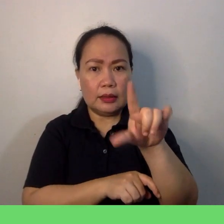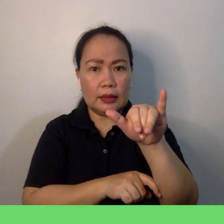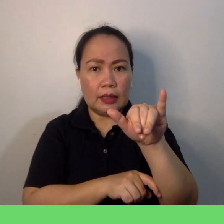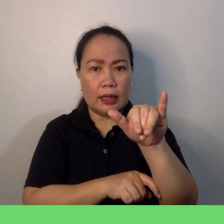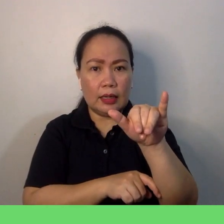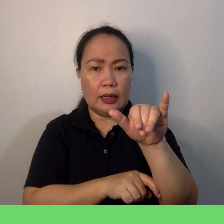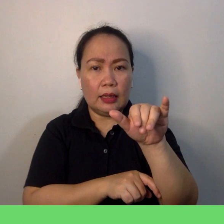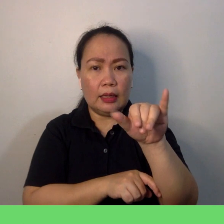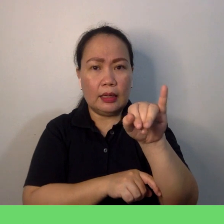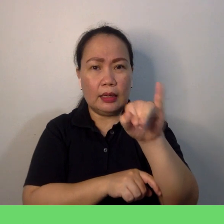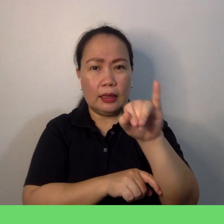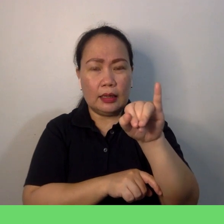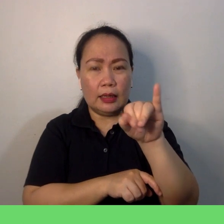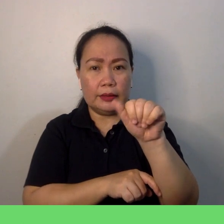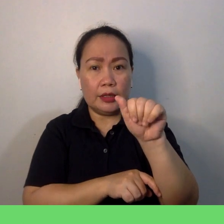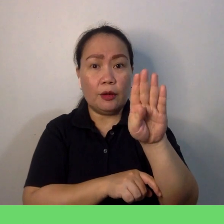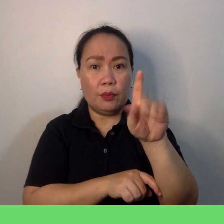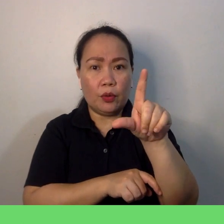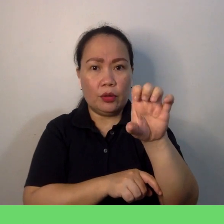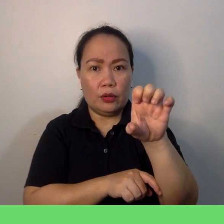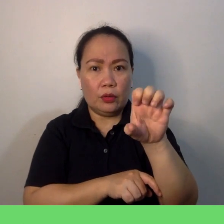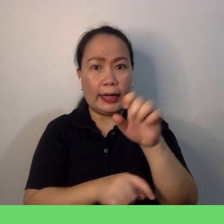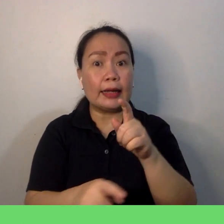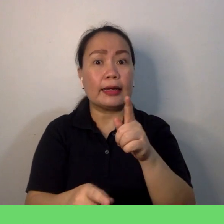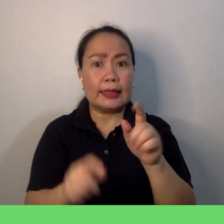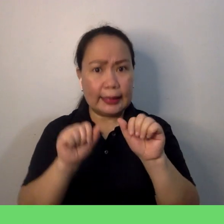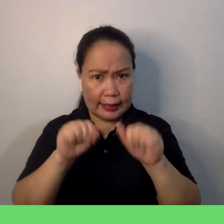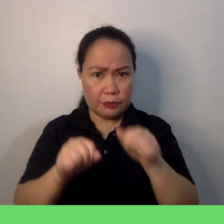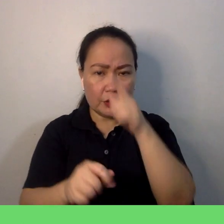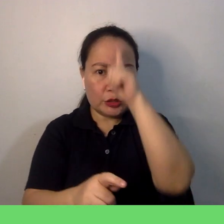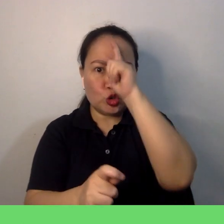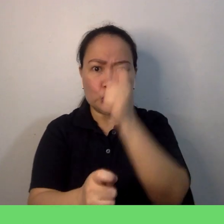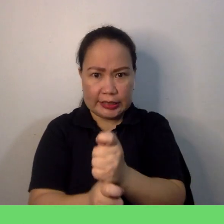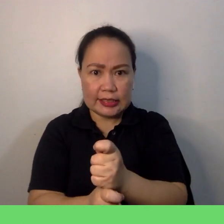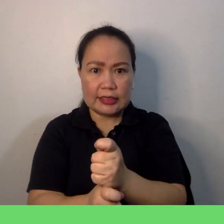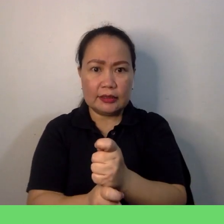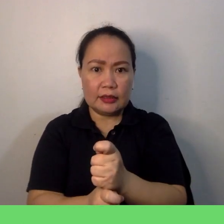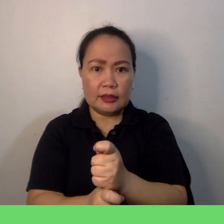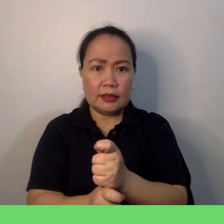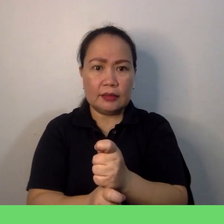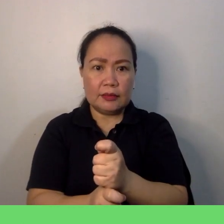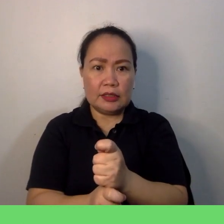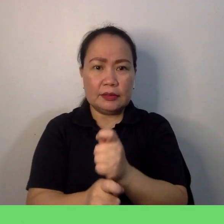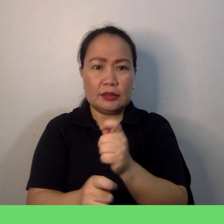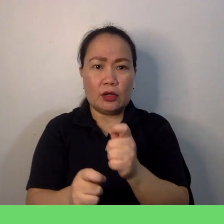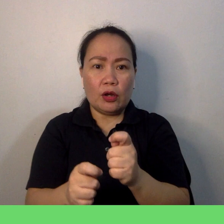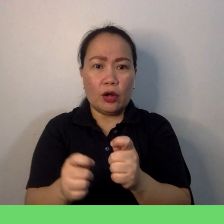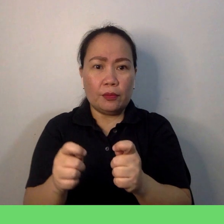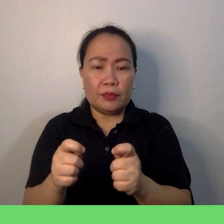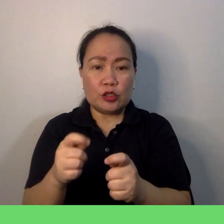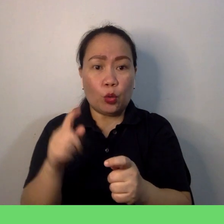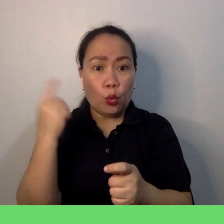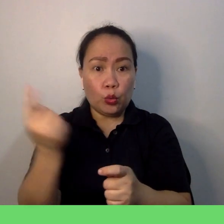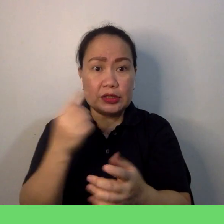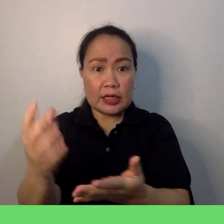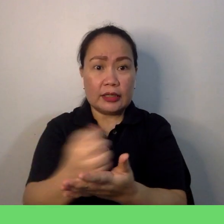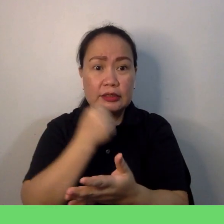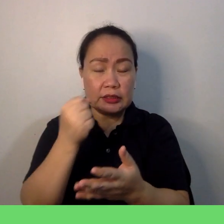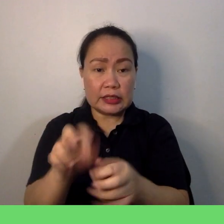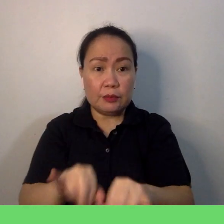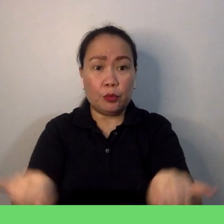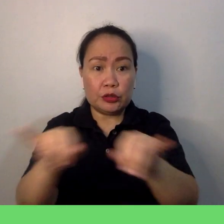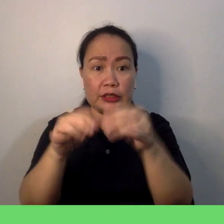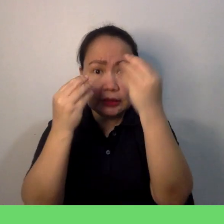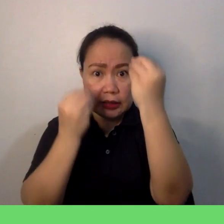Okay? The reliability of an instrument means that it always gathers the relevant data. So, make sure